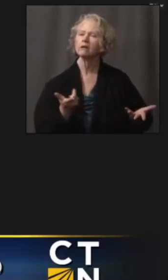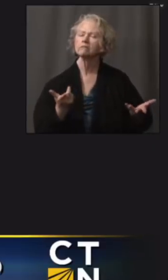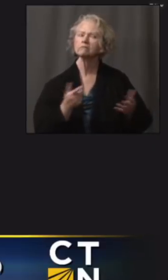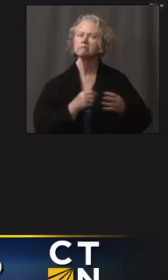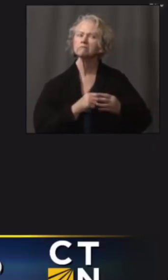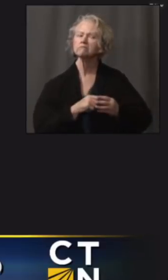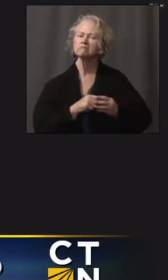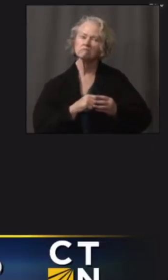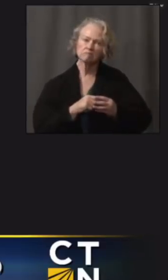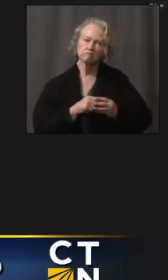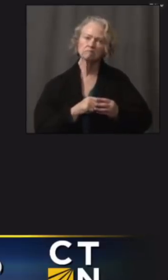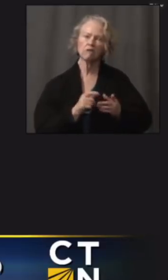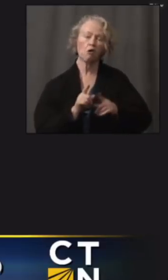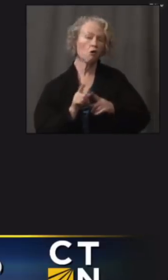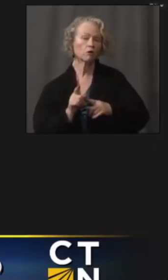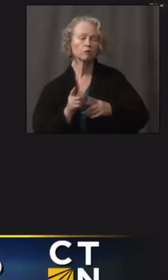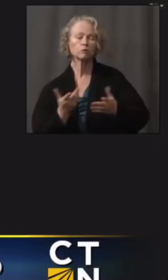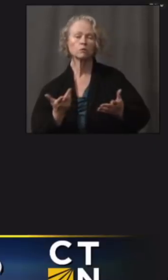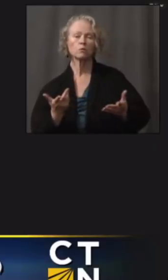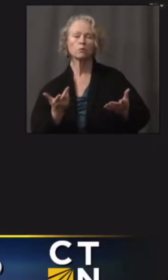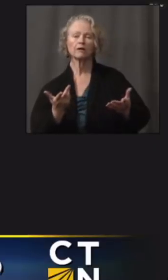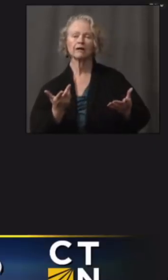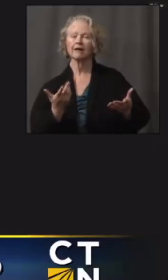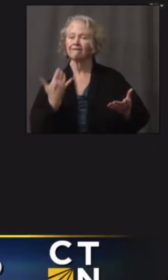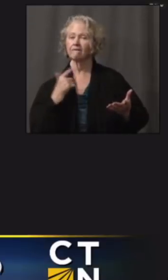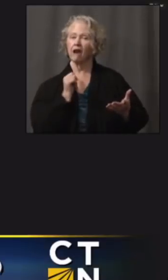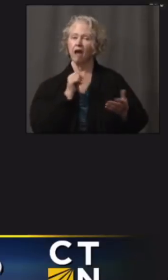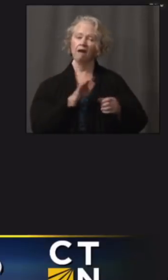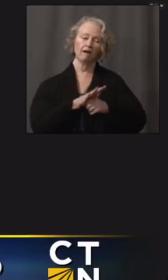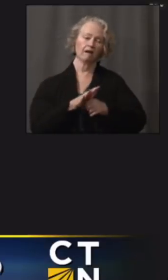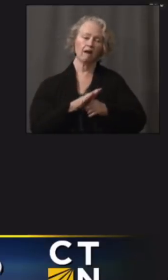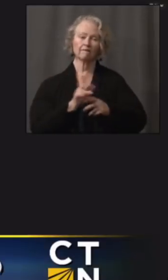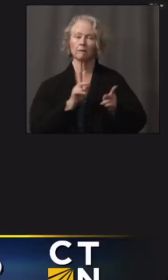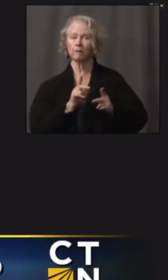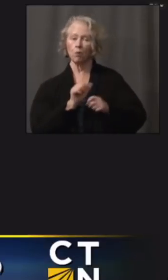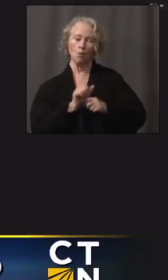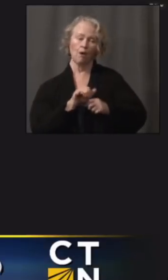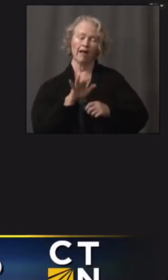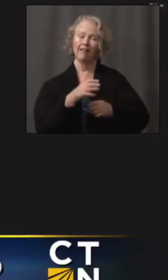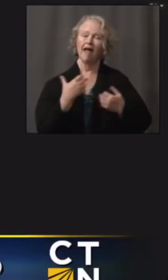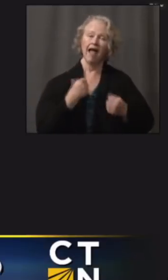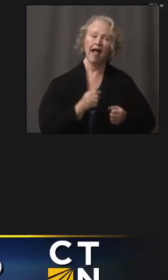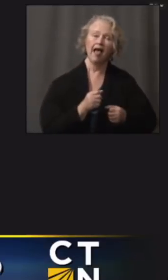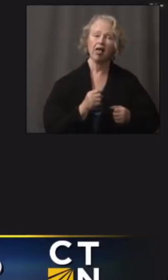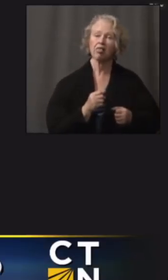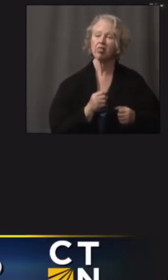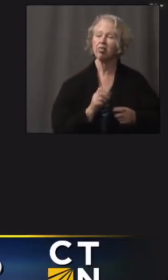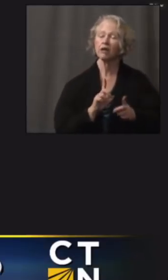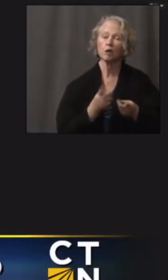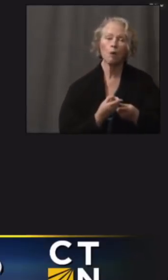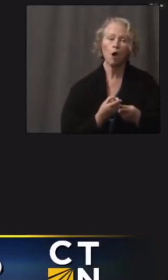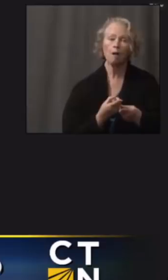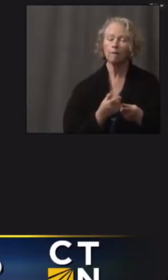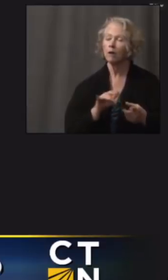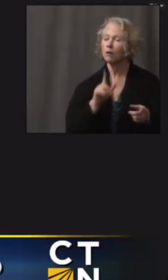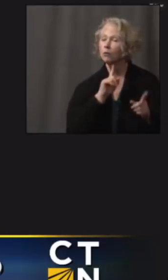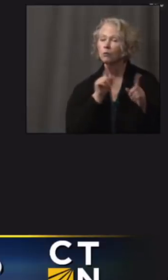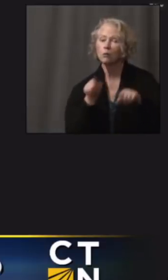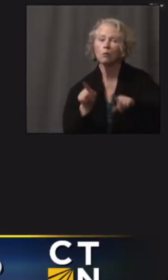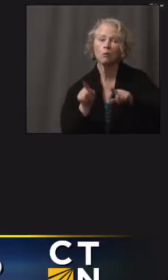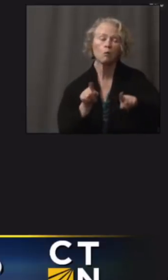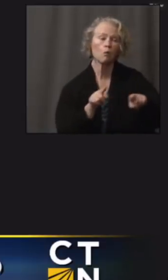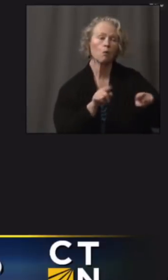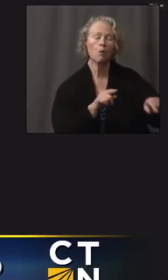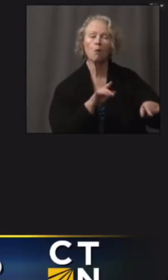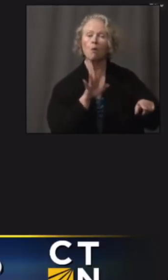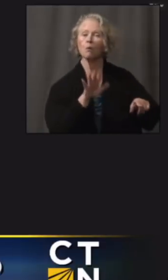And also, if there's not enough people in a health department to do SNAP inspections or a fire marshal's office to go out to every